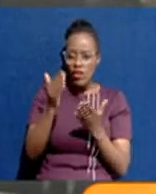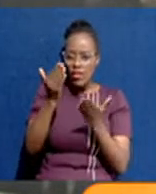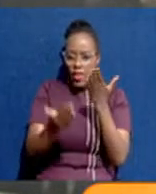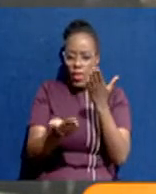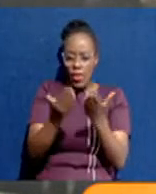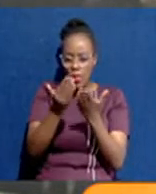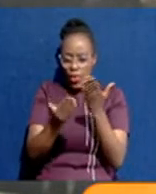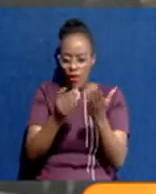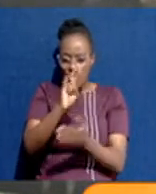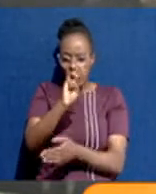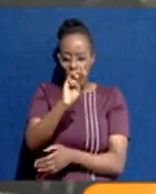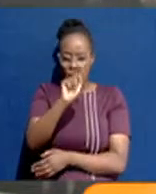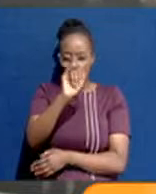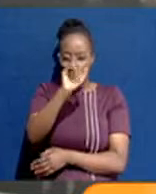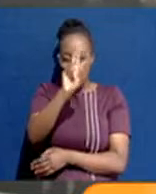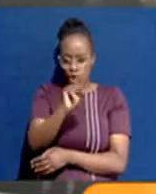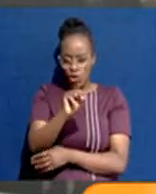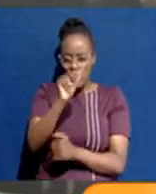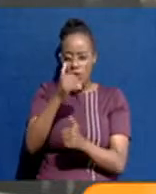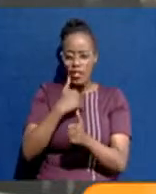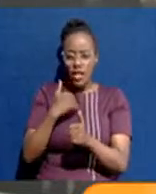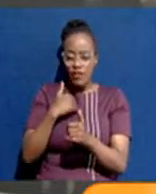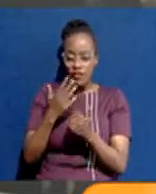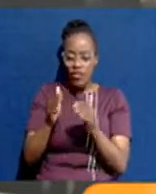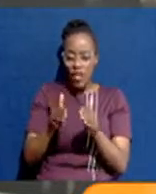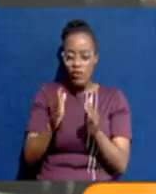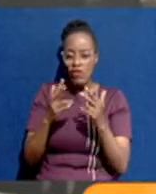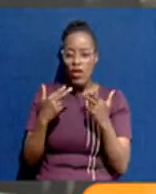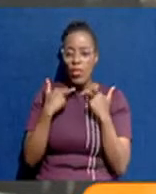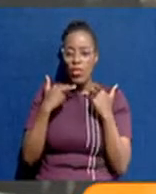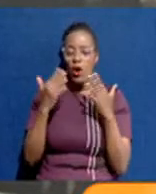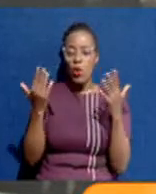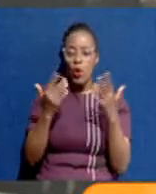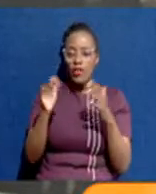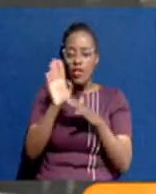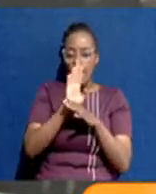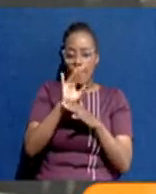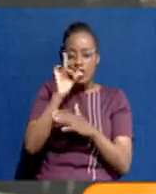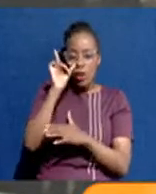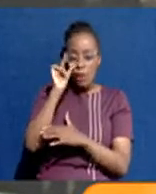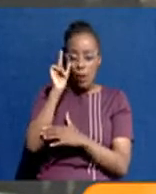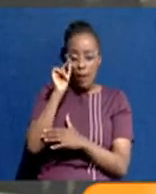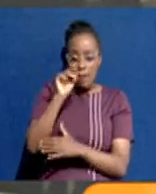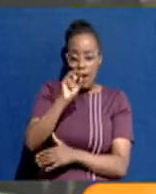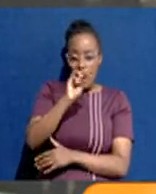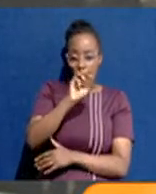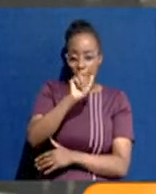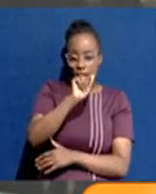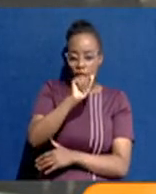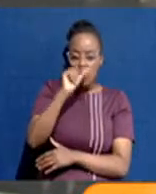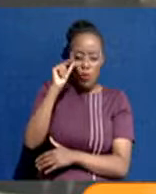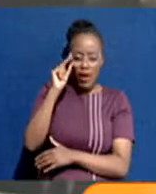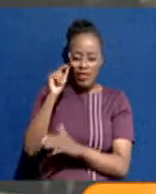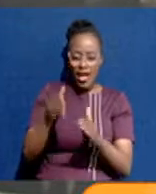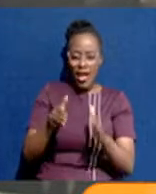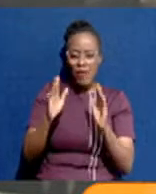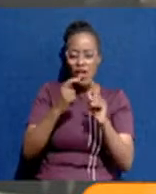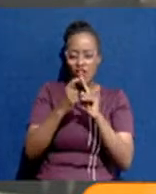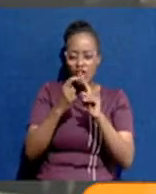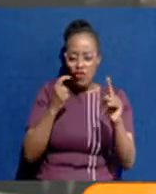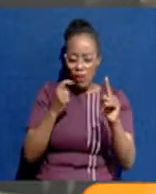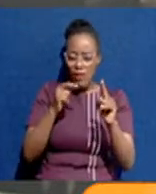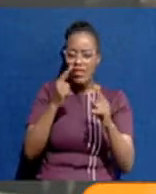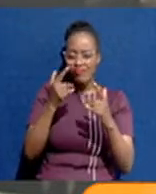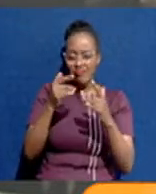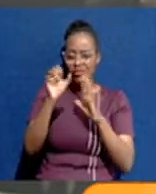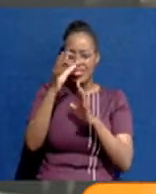motion weighbridges in its static weighbridge stations along the busy Mombasa-Malaba highway amid pressures from logistics